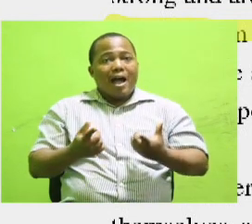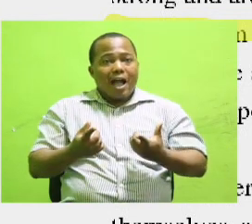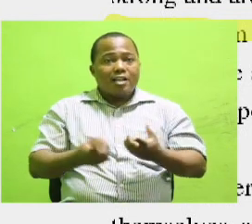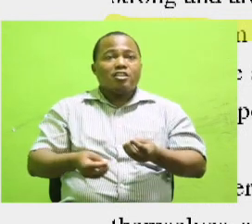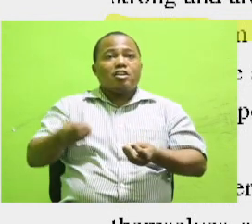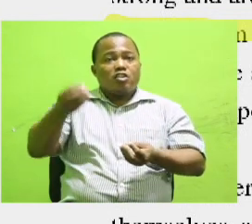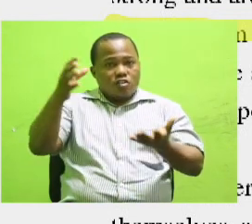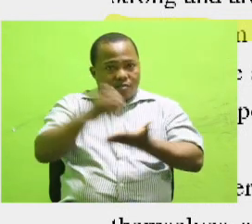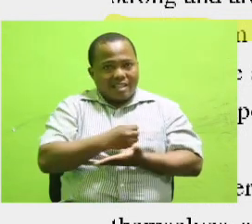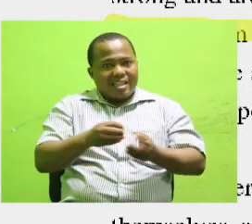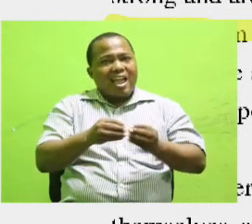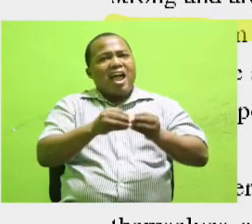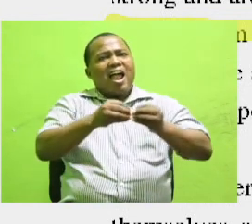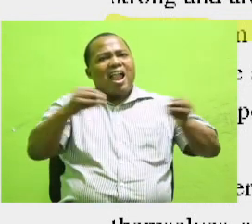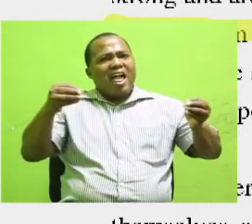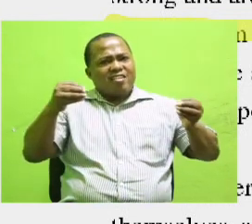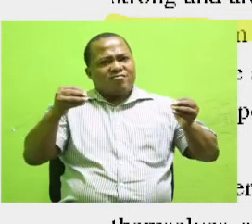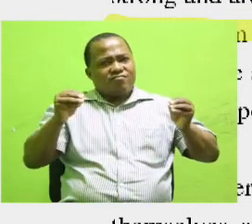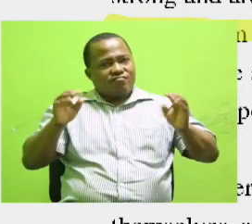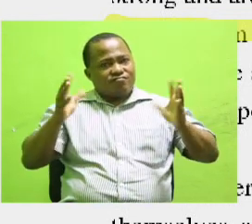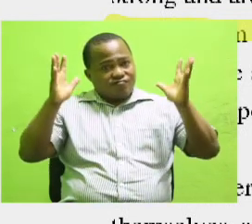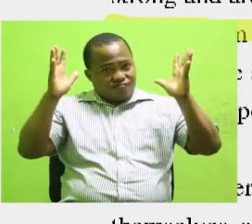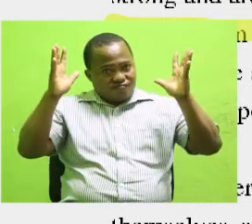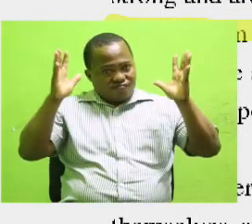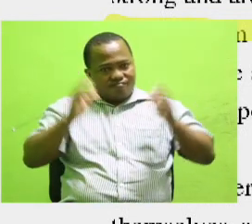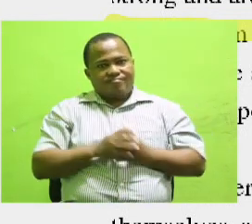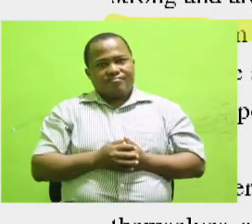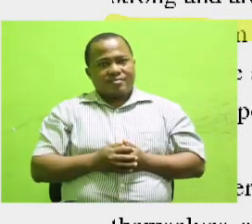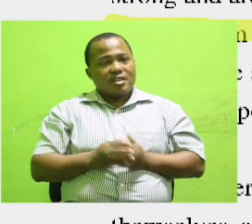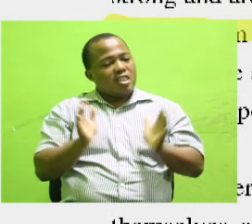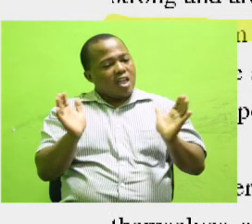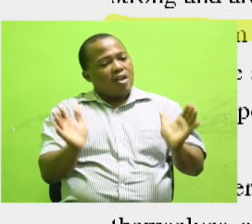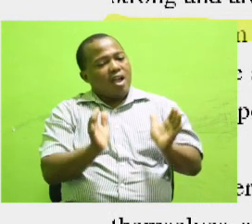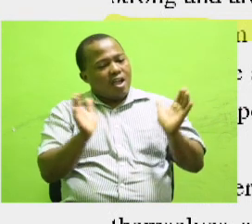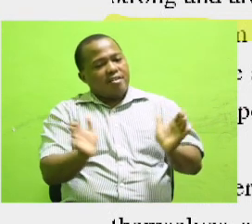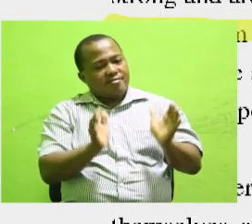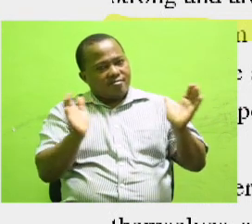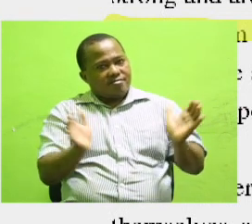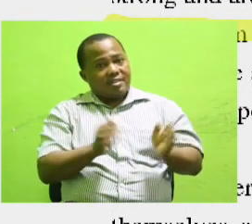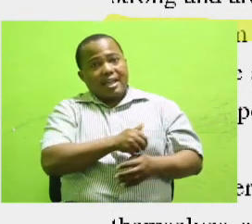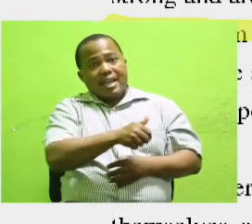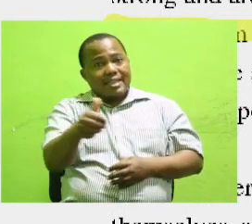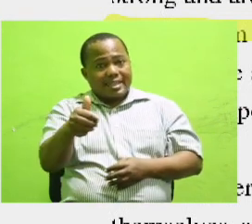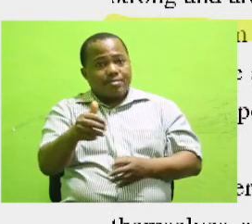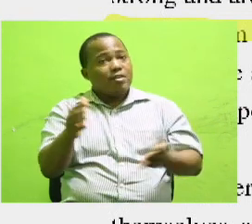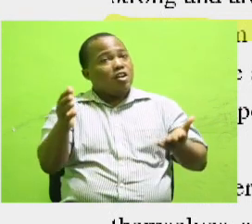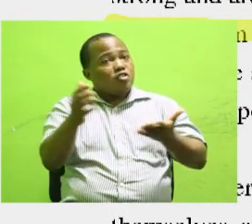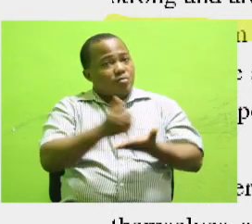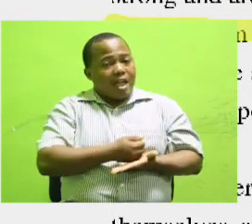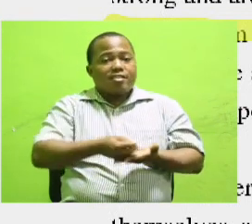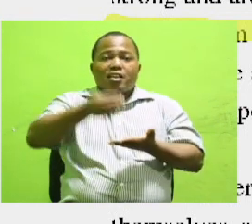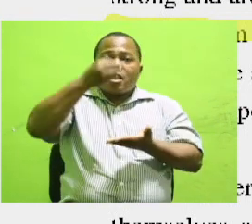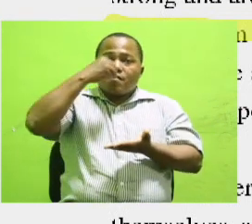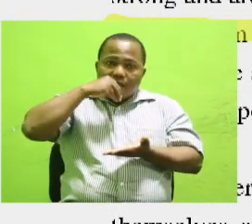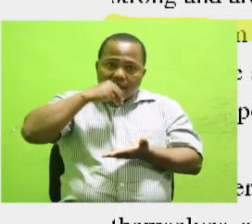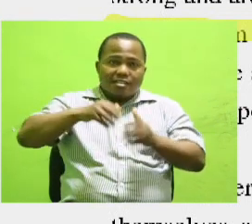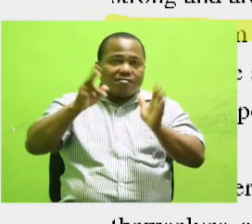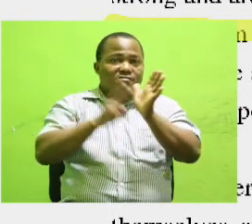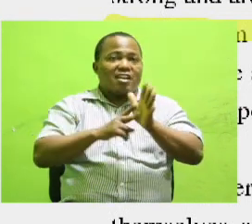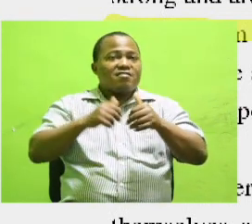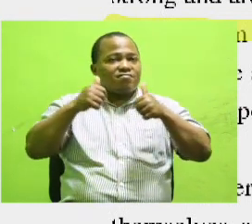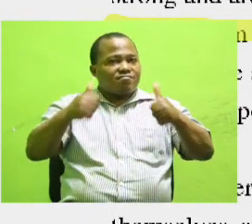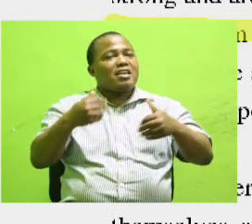longer lifeline. So encouraging them to have a balanced diet is important in